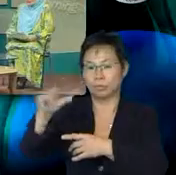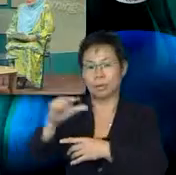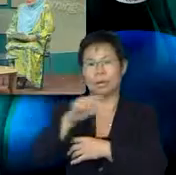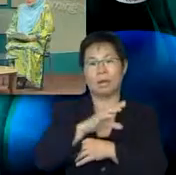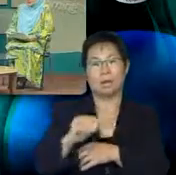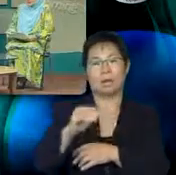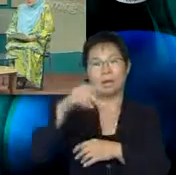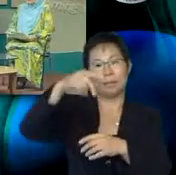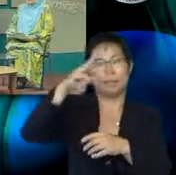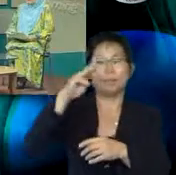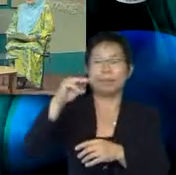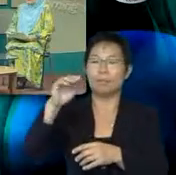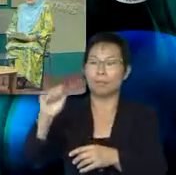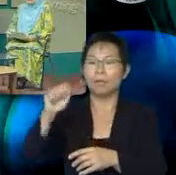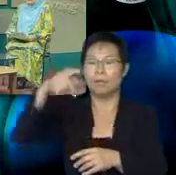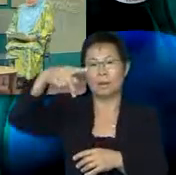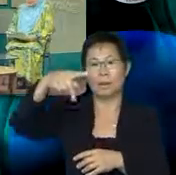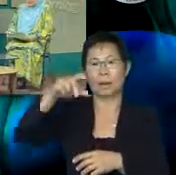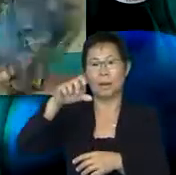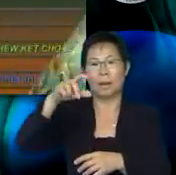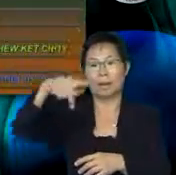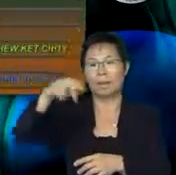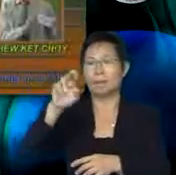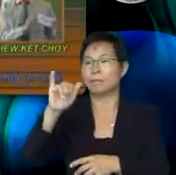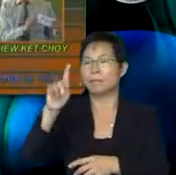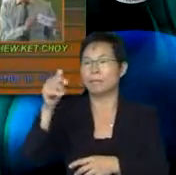the SJKT in Kajang.